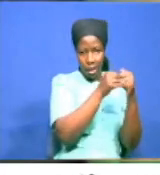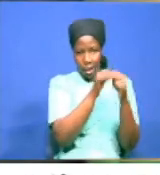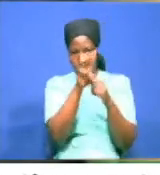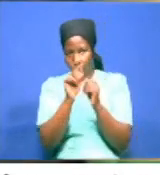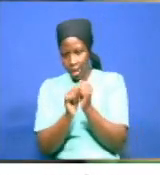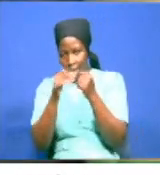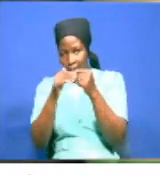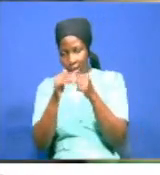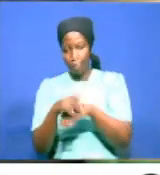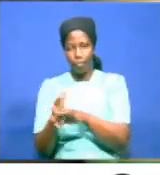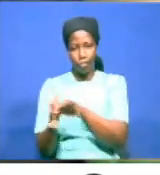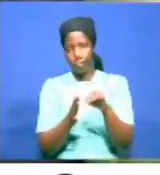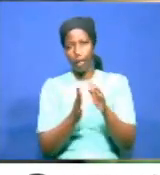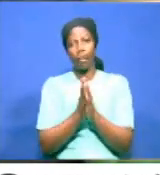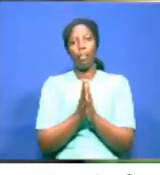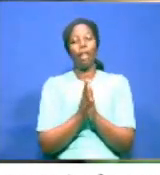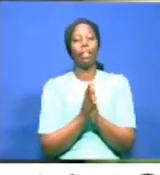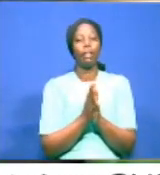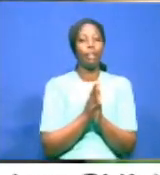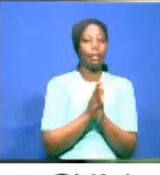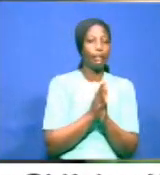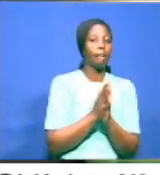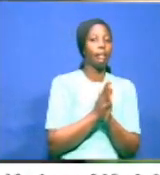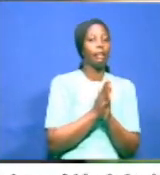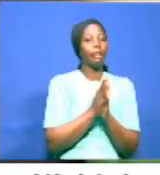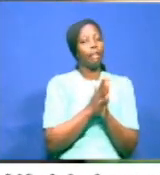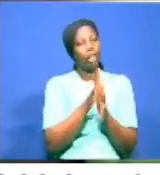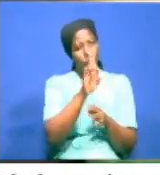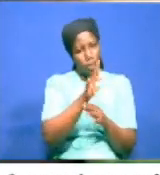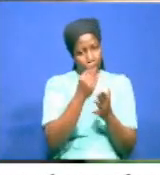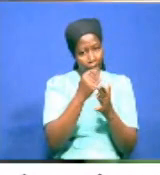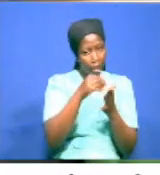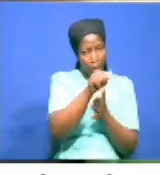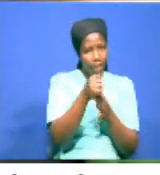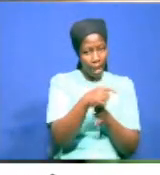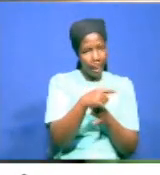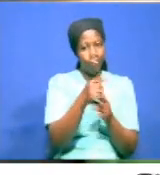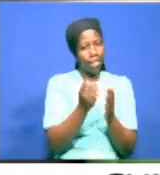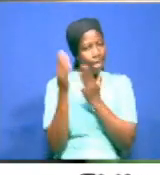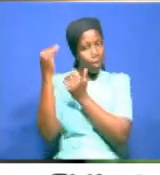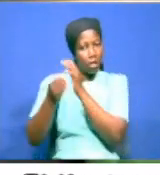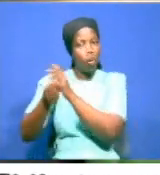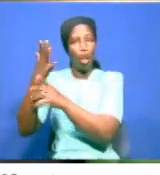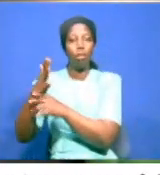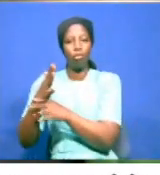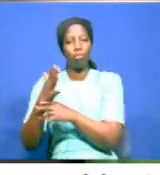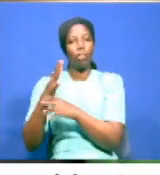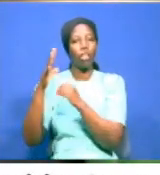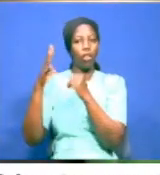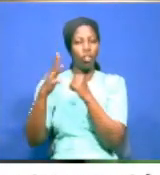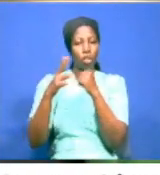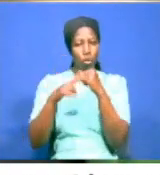2018-2019. Recurrent and development outlays are estimated to grow by 3% and 42% to Kenya